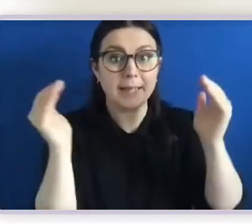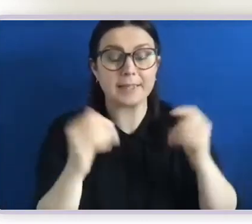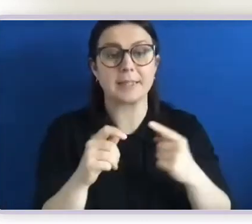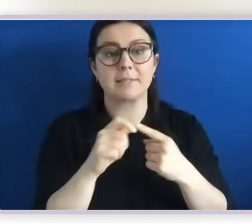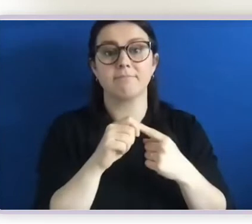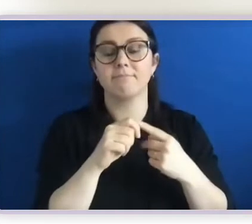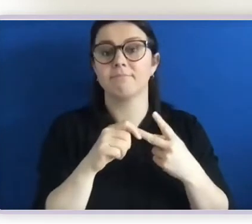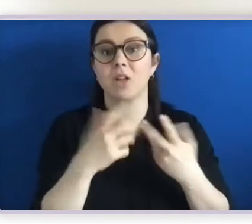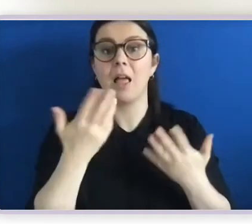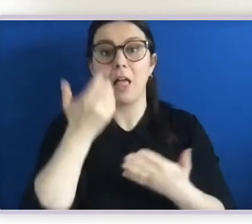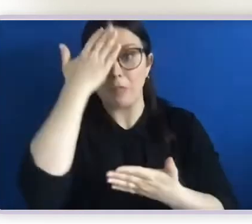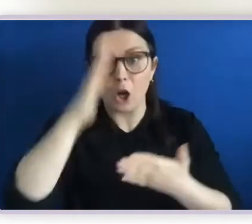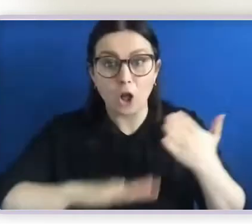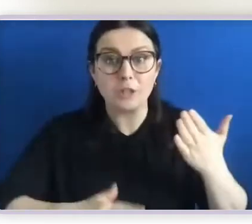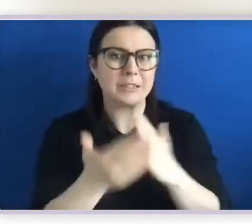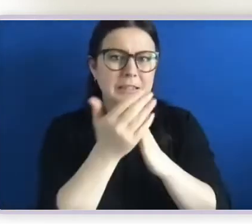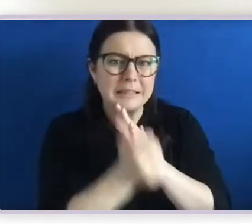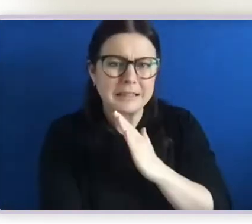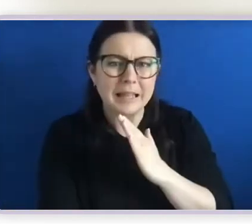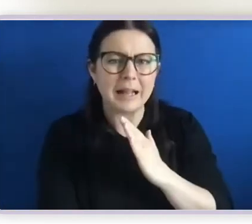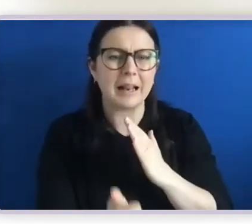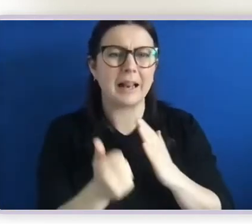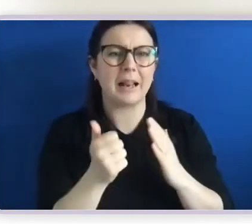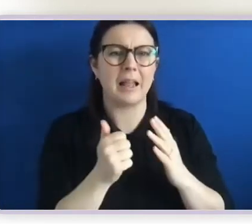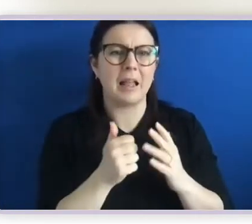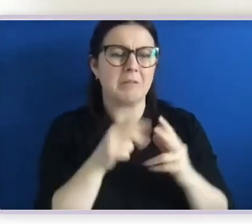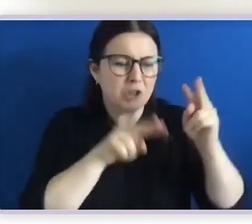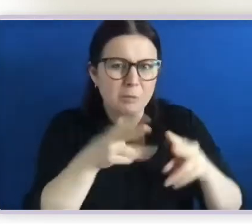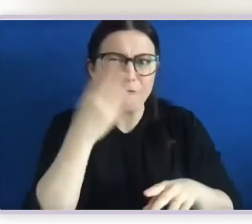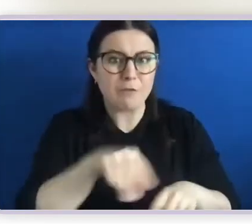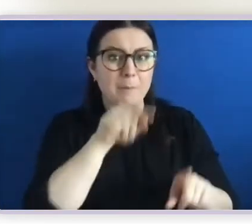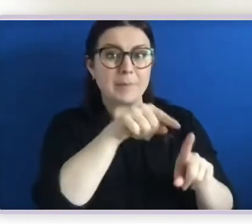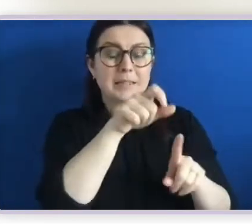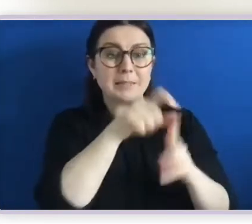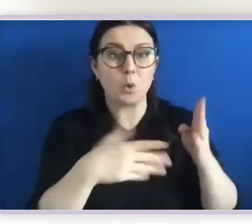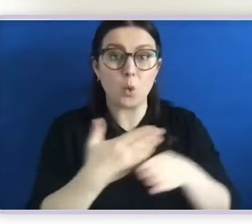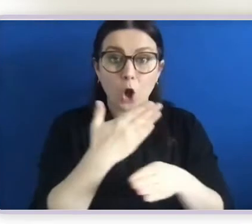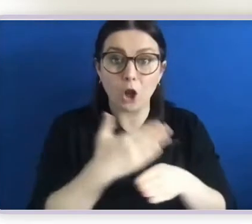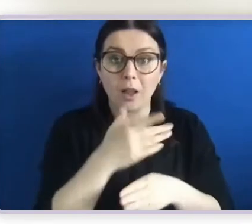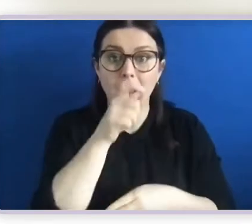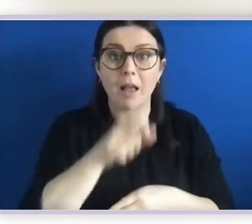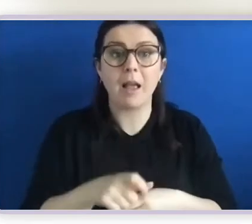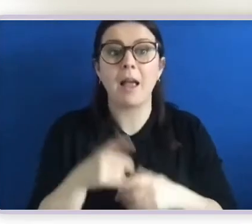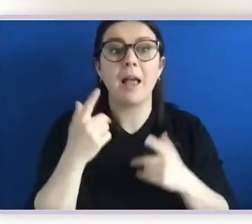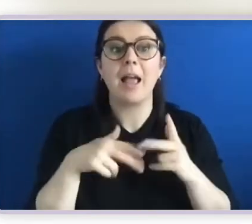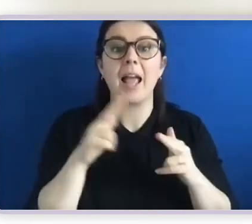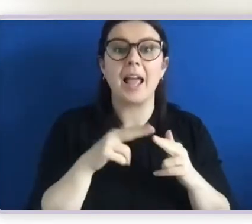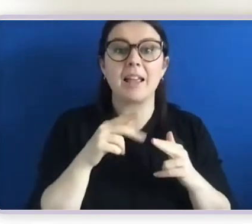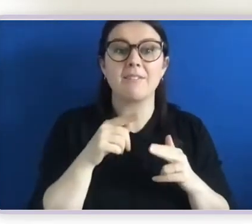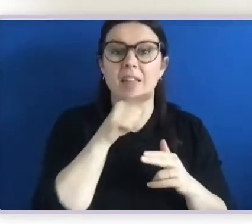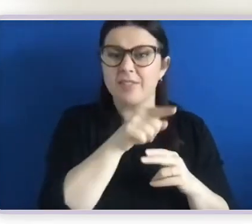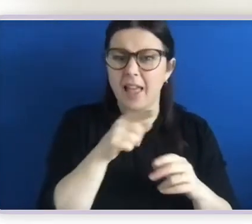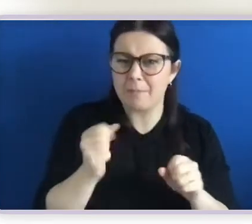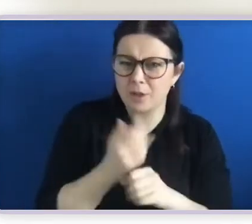skill or judgment of a disability worker, whether disability workers are providing a safe